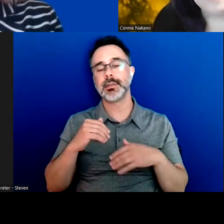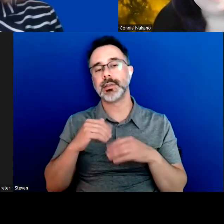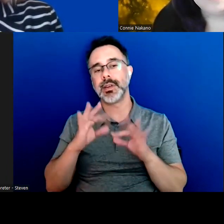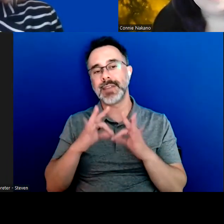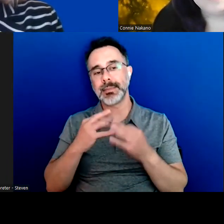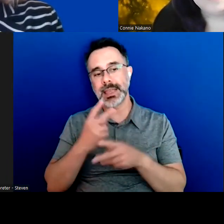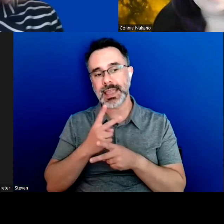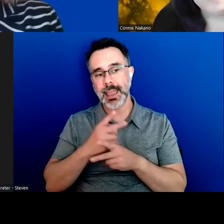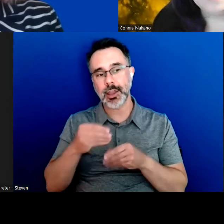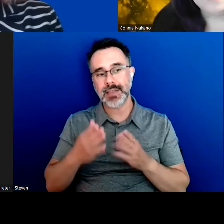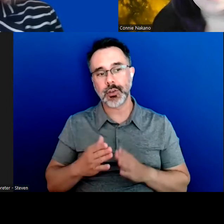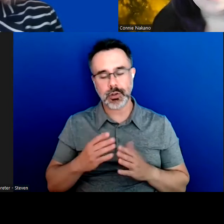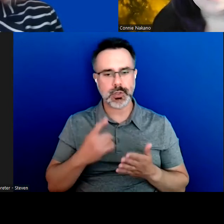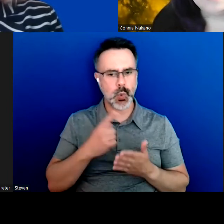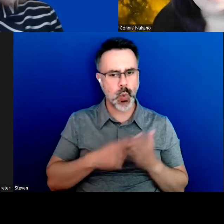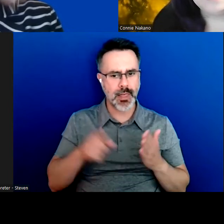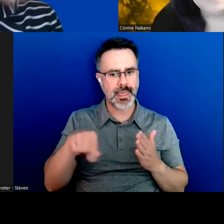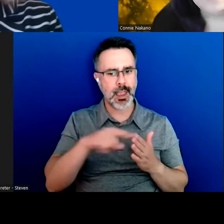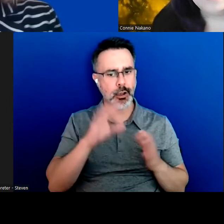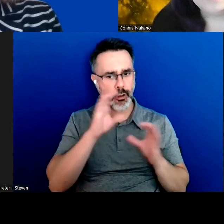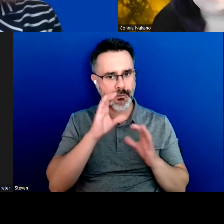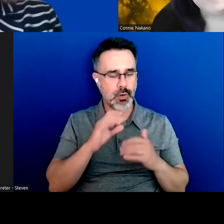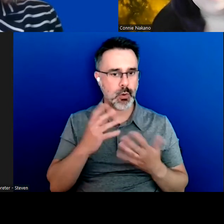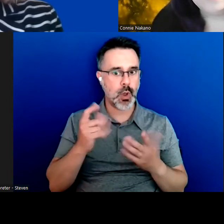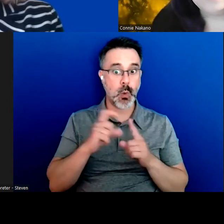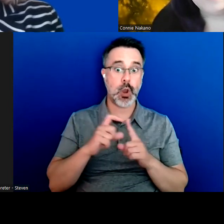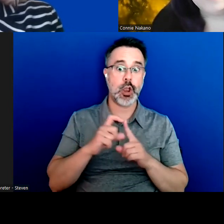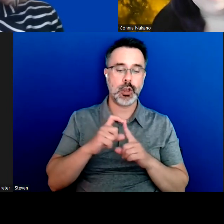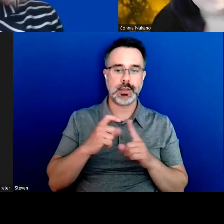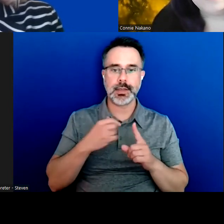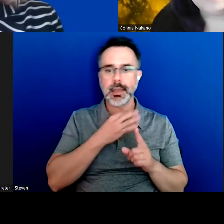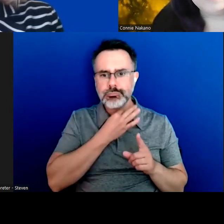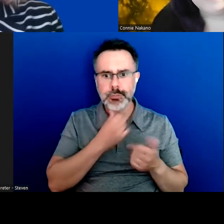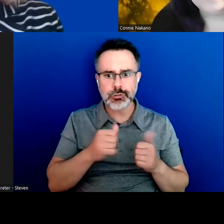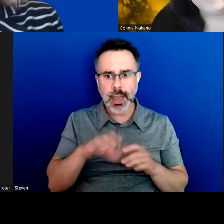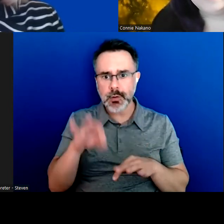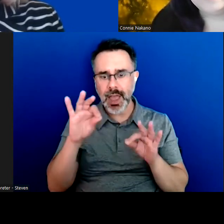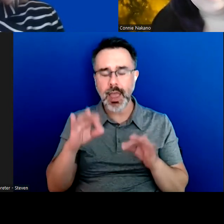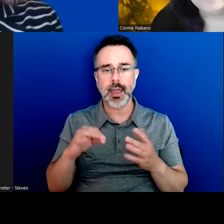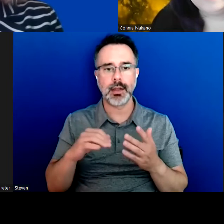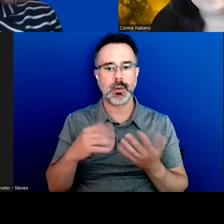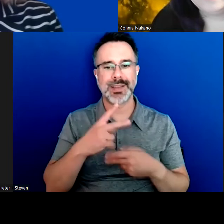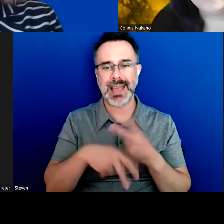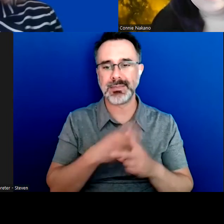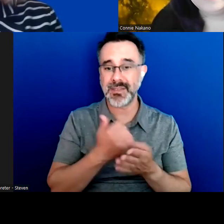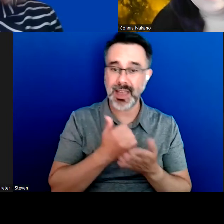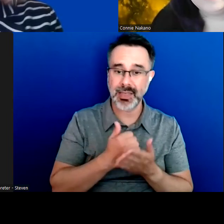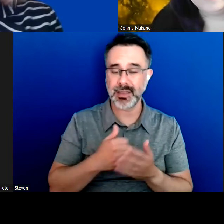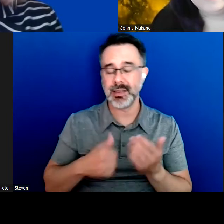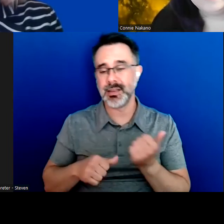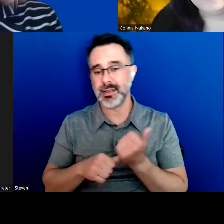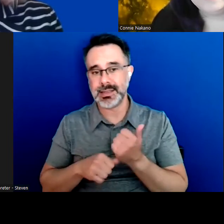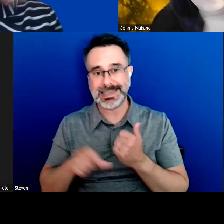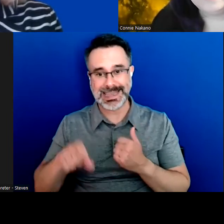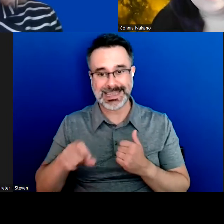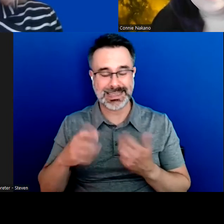for, the words that they look for, the type of help and assistance they want, and to really look at the